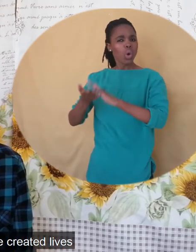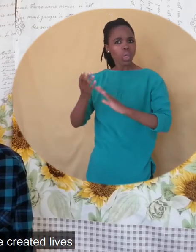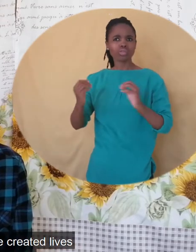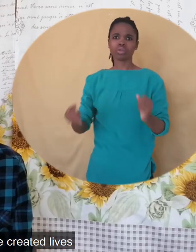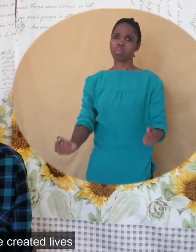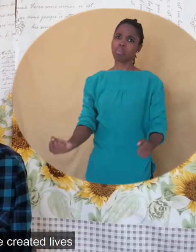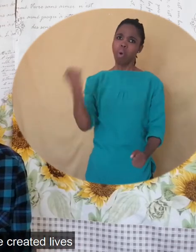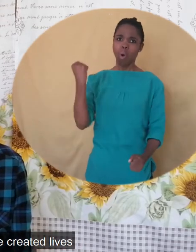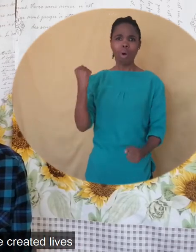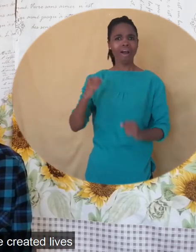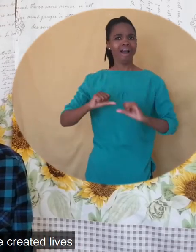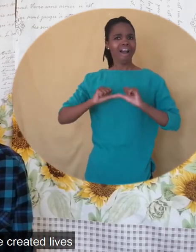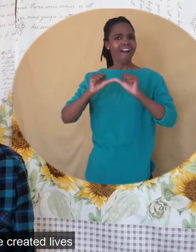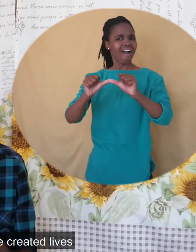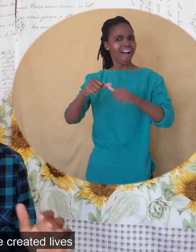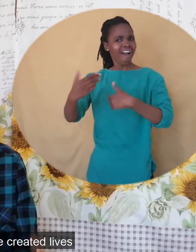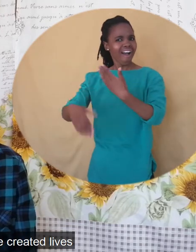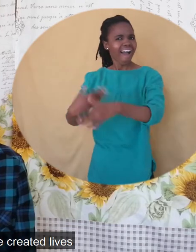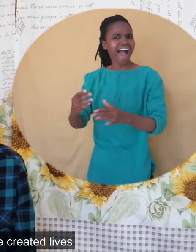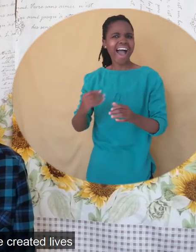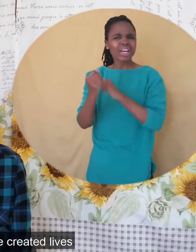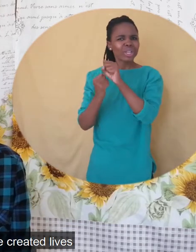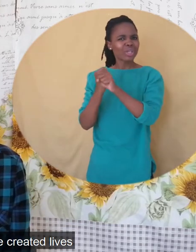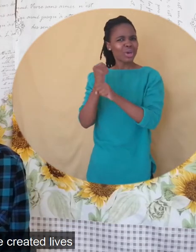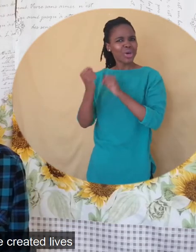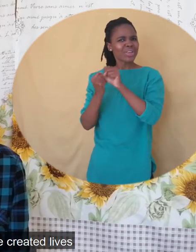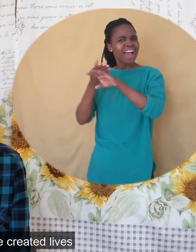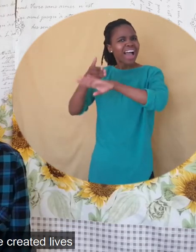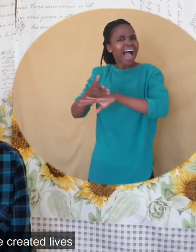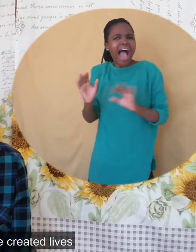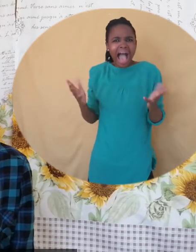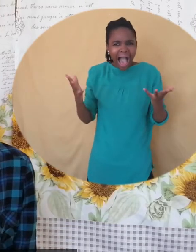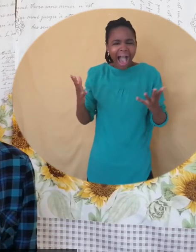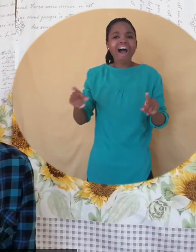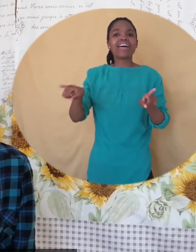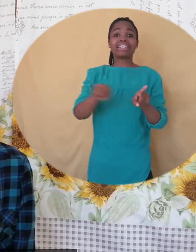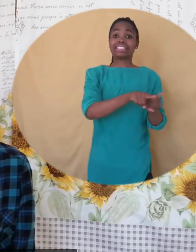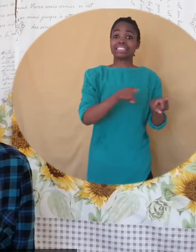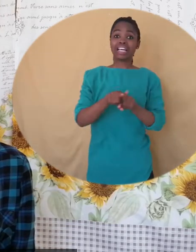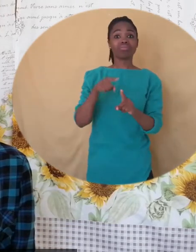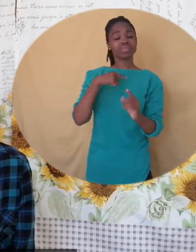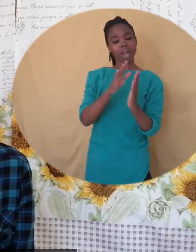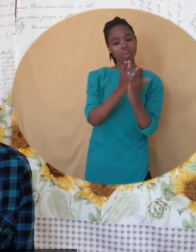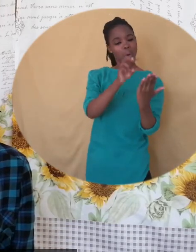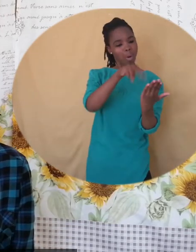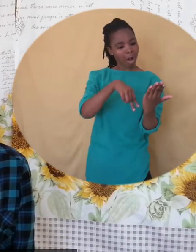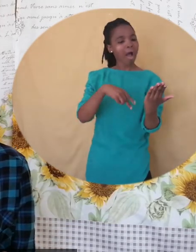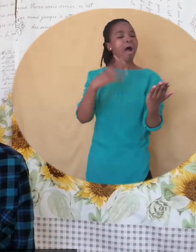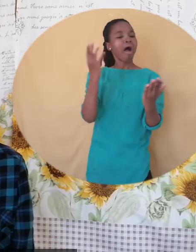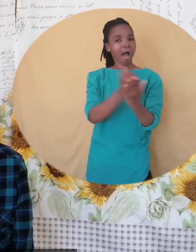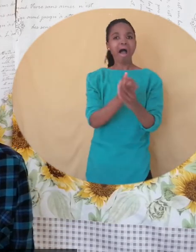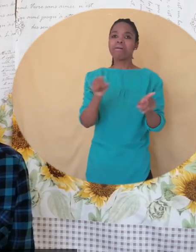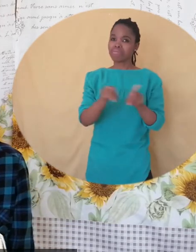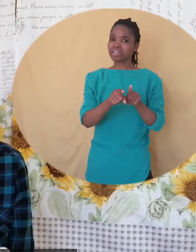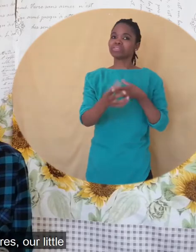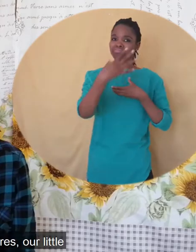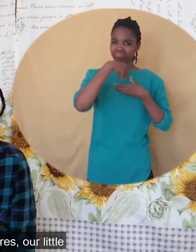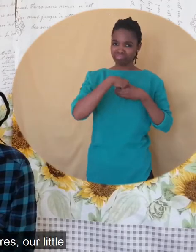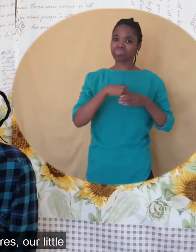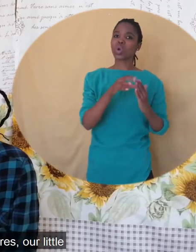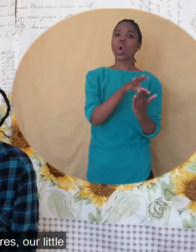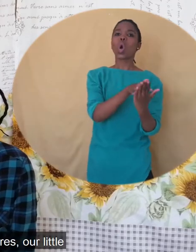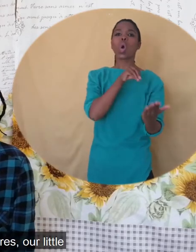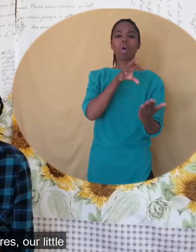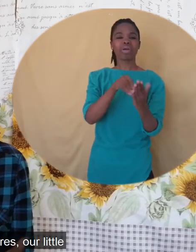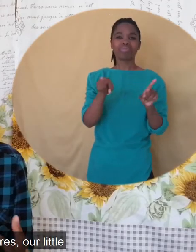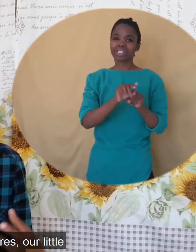stood for and what he created lives way beyond, longer than that. And I hope that we can all take some kind of tips and build